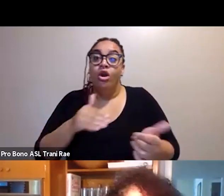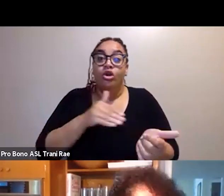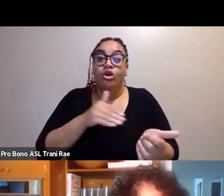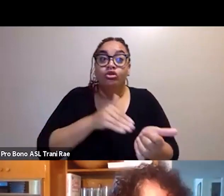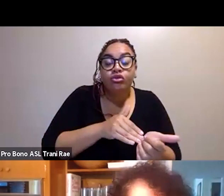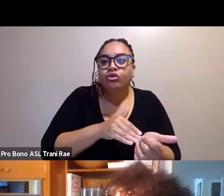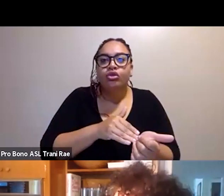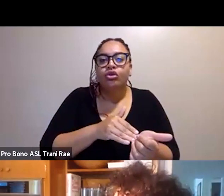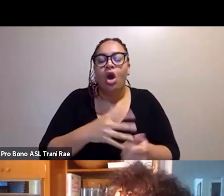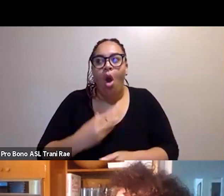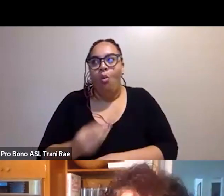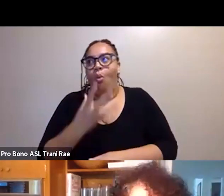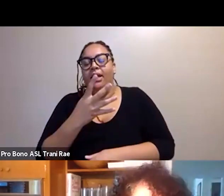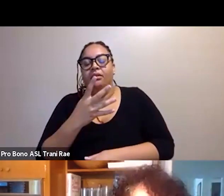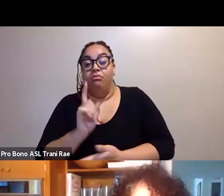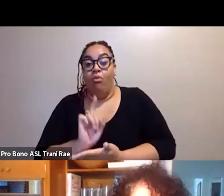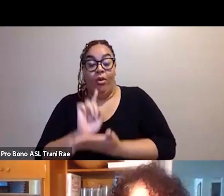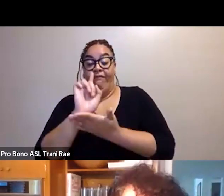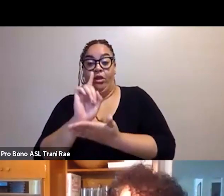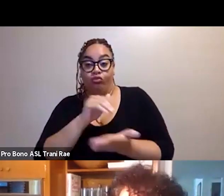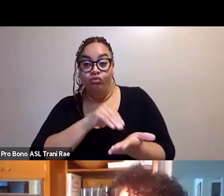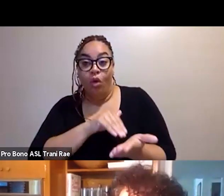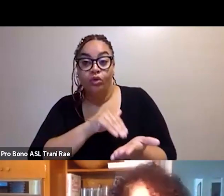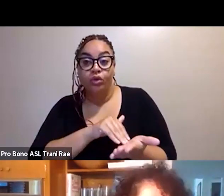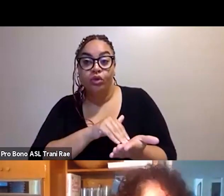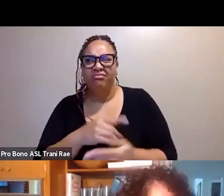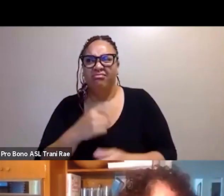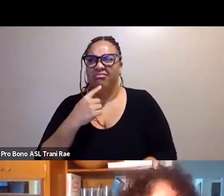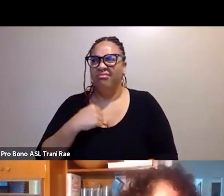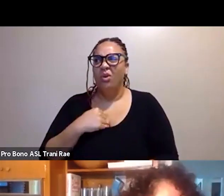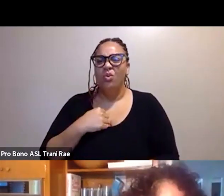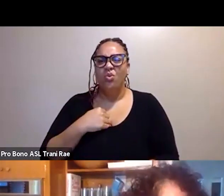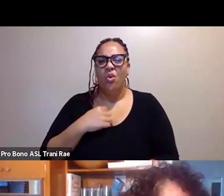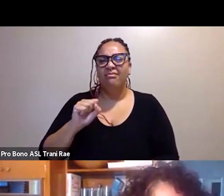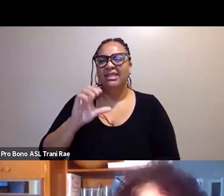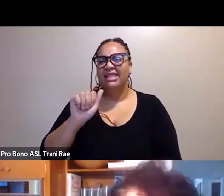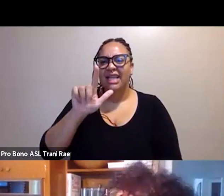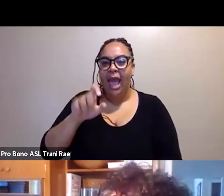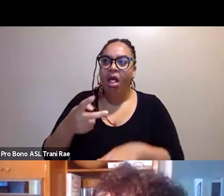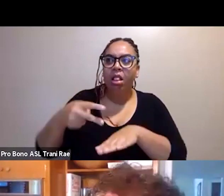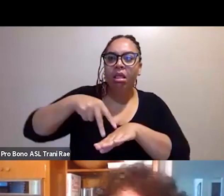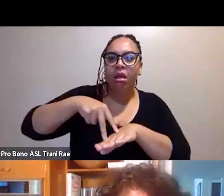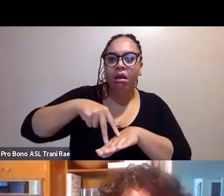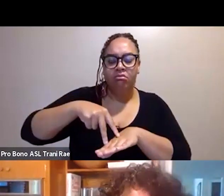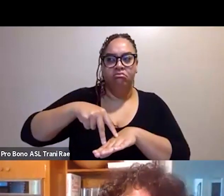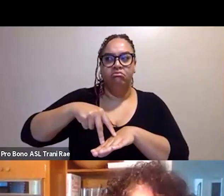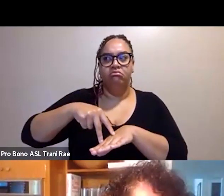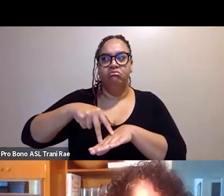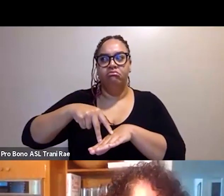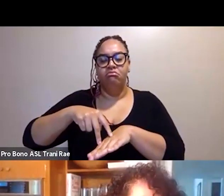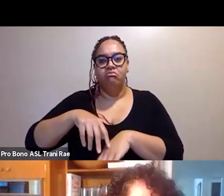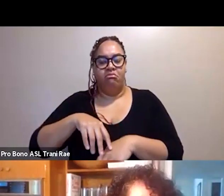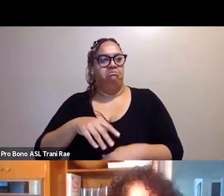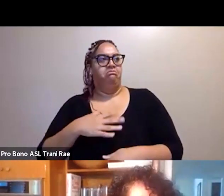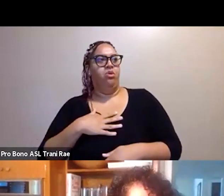only a white privileged doctor, orders us to step on a scale or on an examining table? This is the core